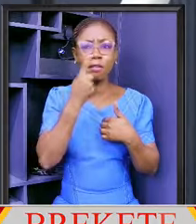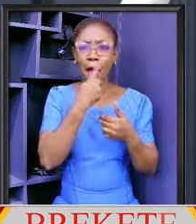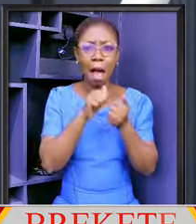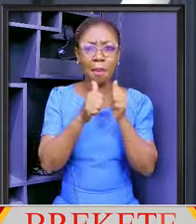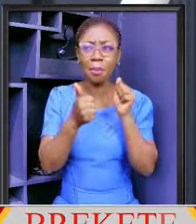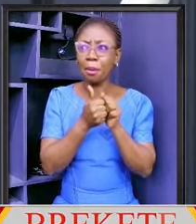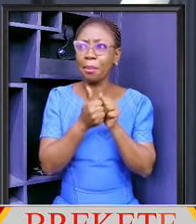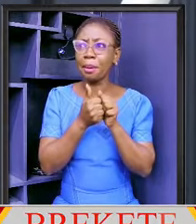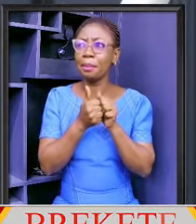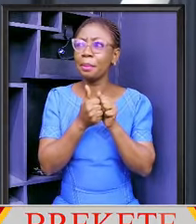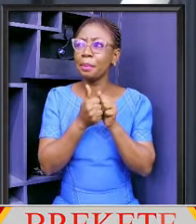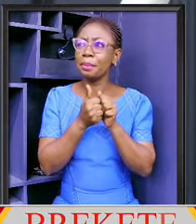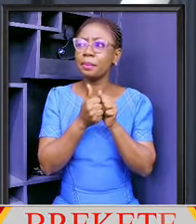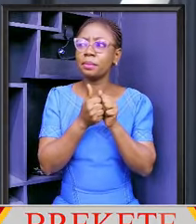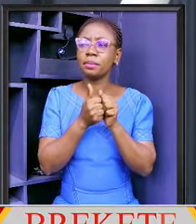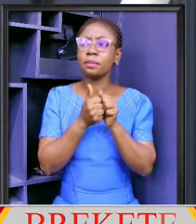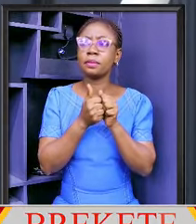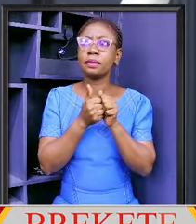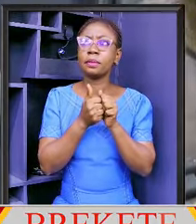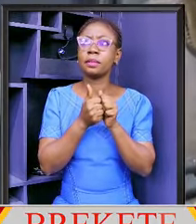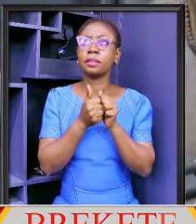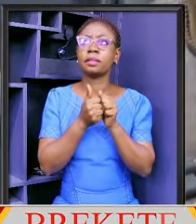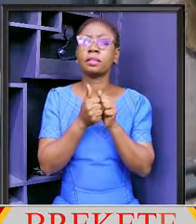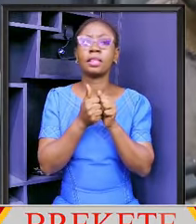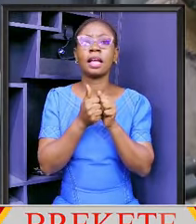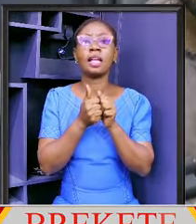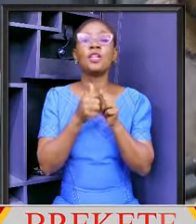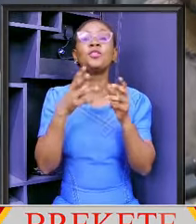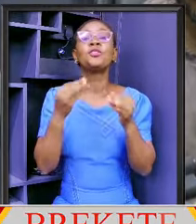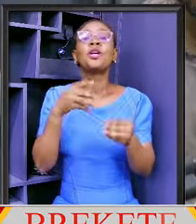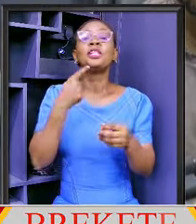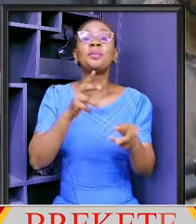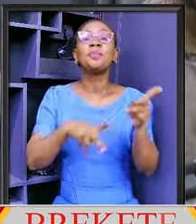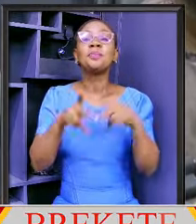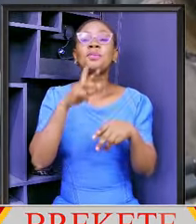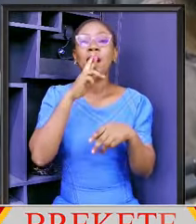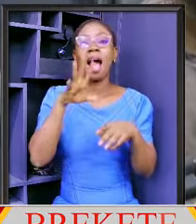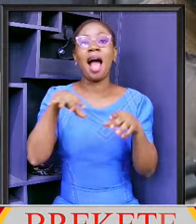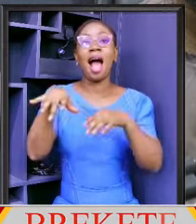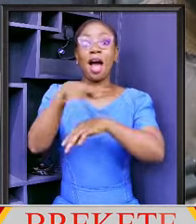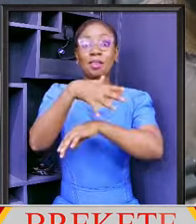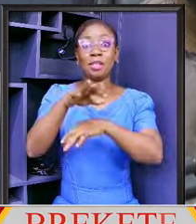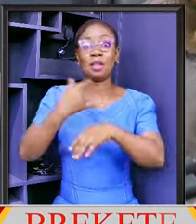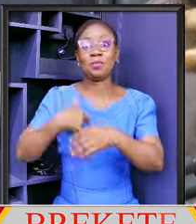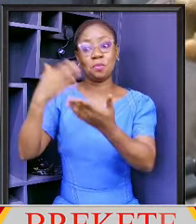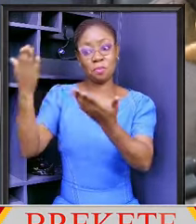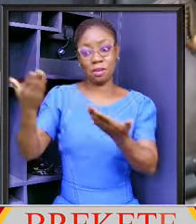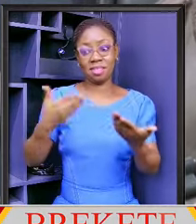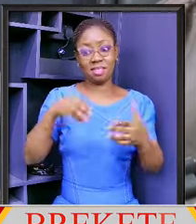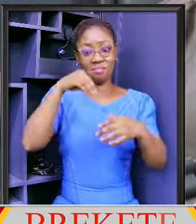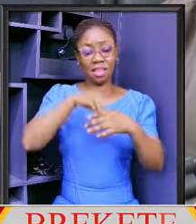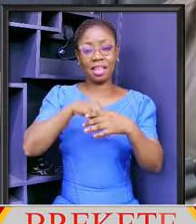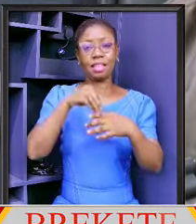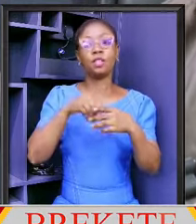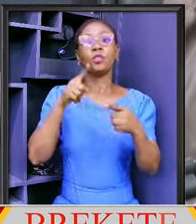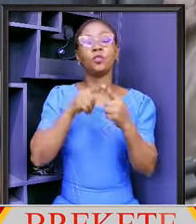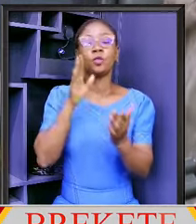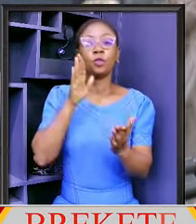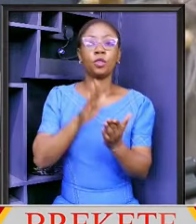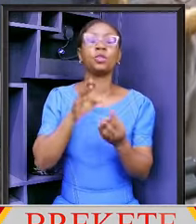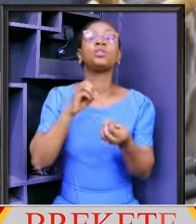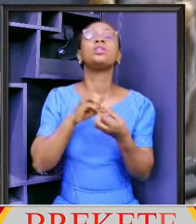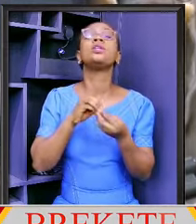Maybe they look for my trouble this morning. Anyway, so the people there for outside. Yes, my president. We go bring them in. Make we quickly reduce people.